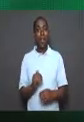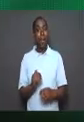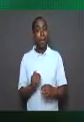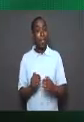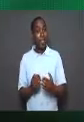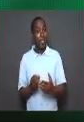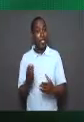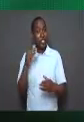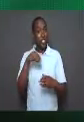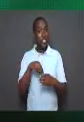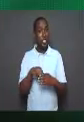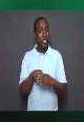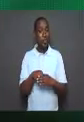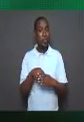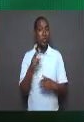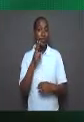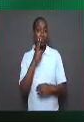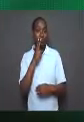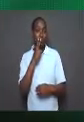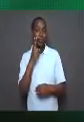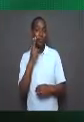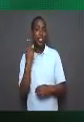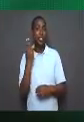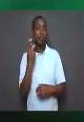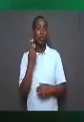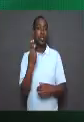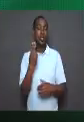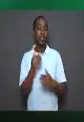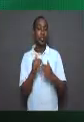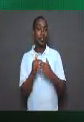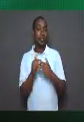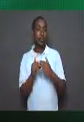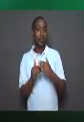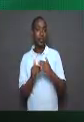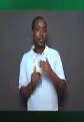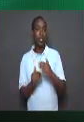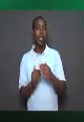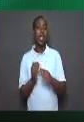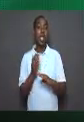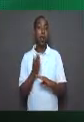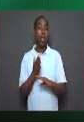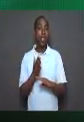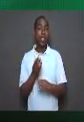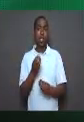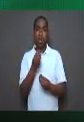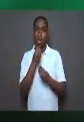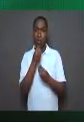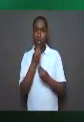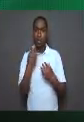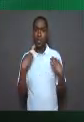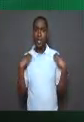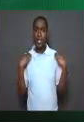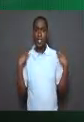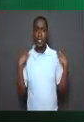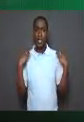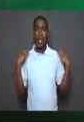is being spent on smoking products instead of on food, clothing, or